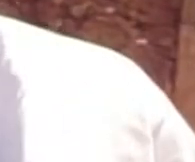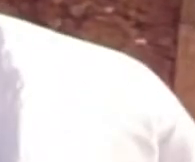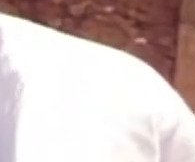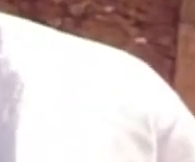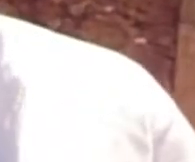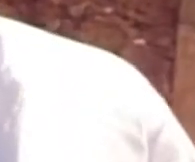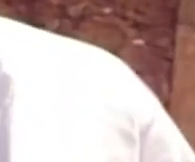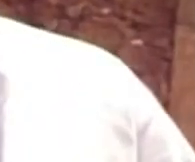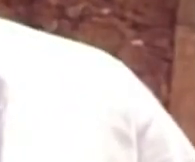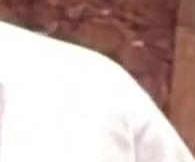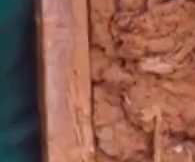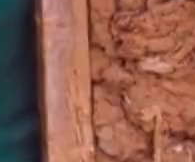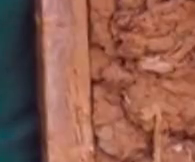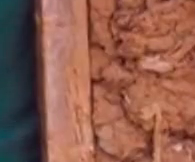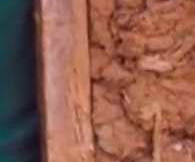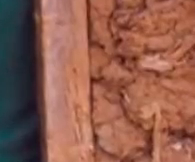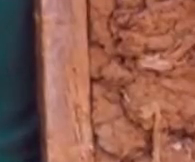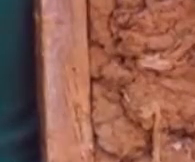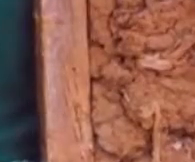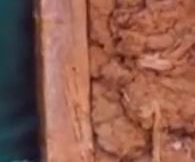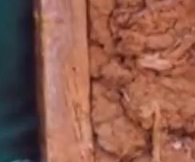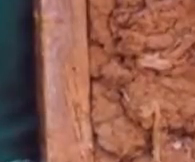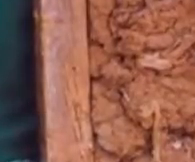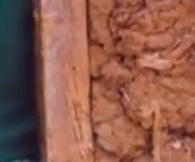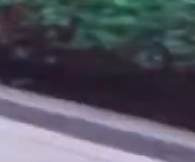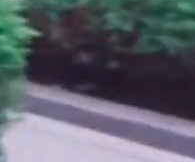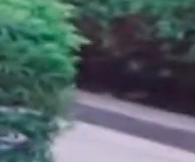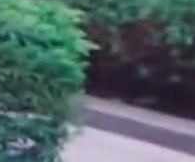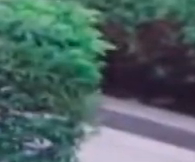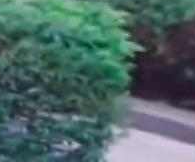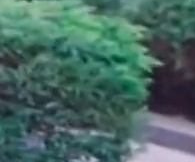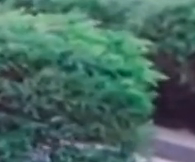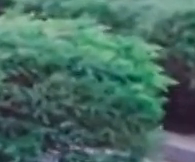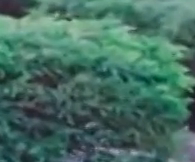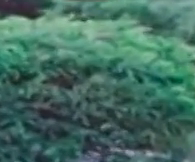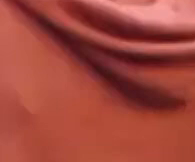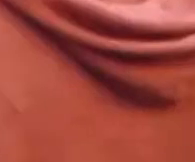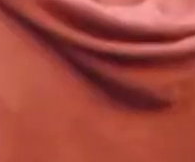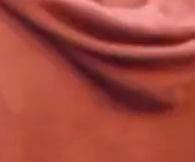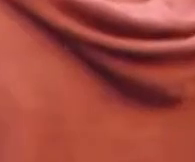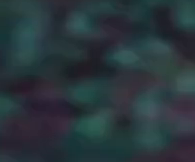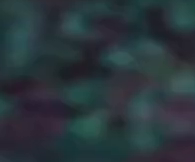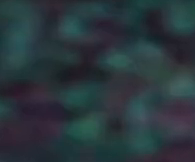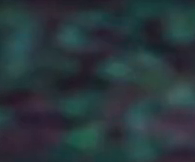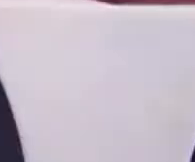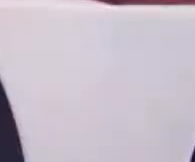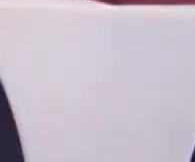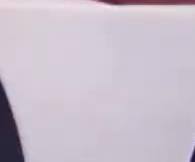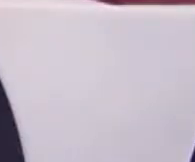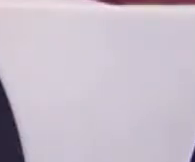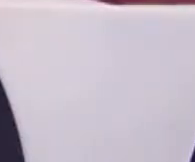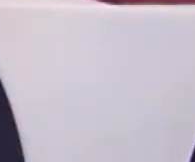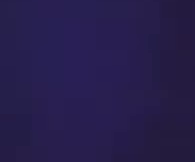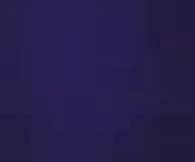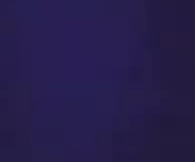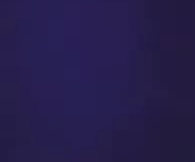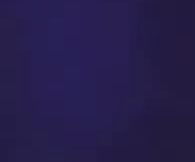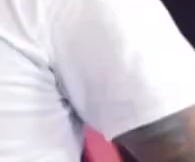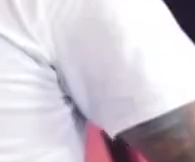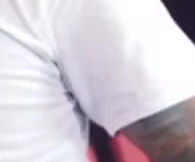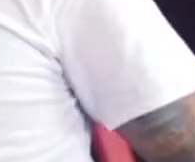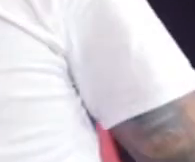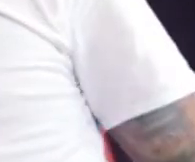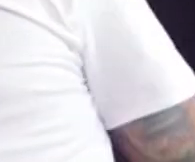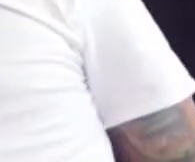bezi nukumusha ishikile mlango kwa frame. This new territory presents all manner of firsts as influence, temptation, family